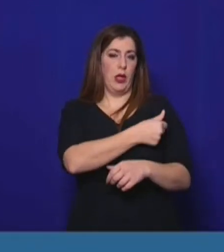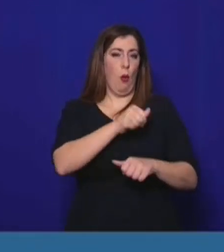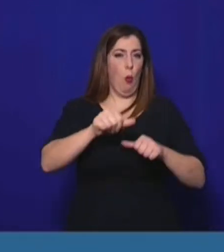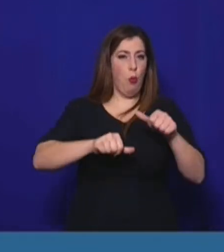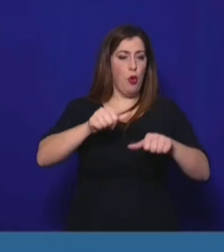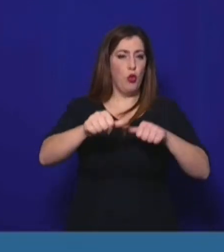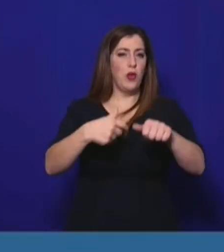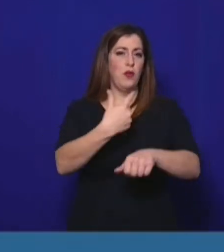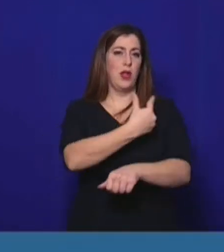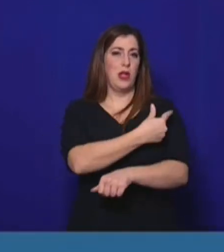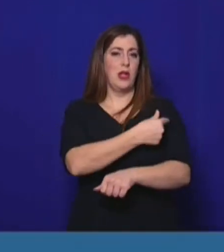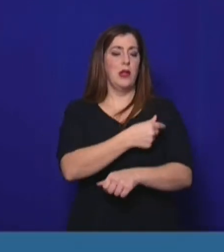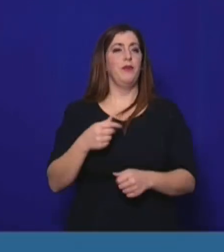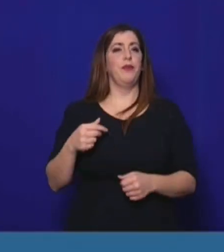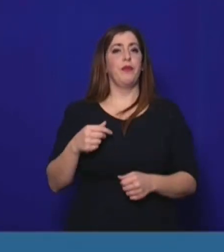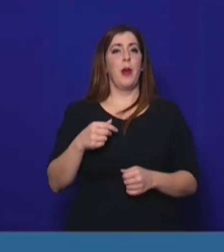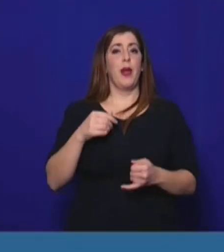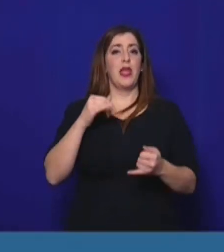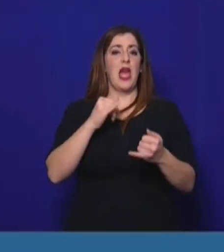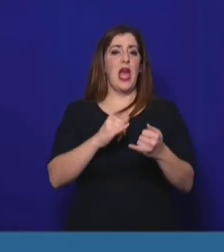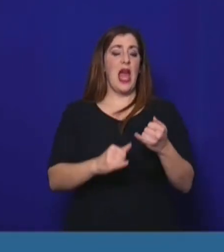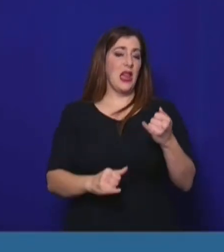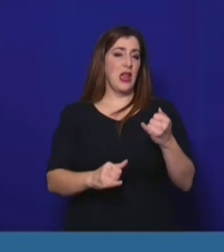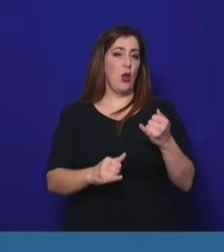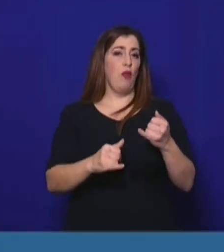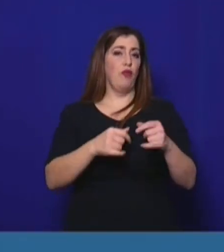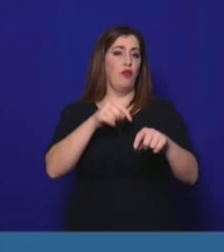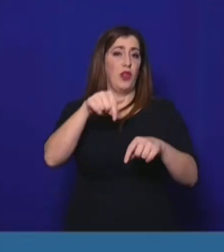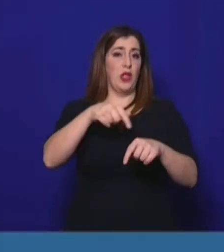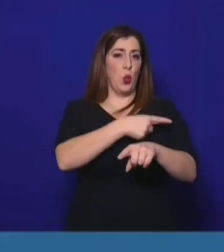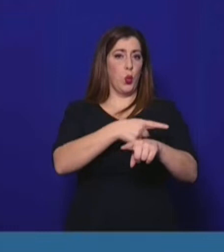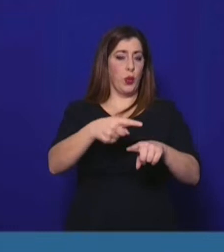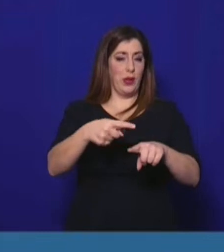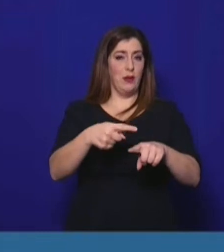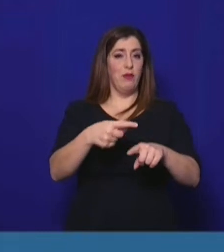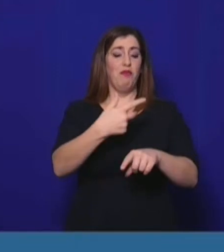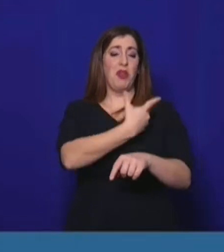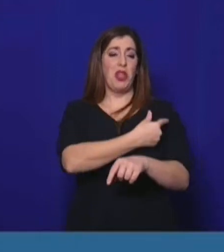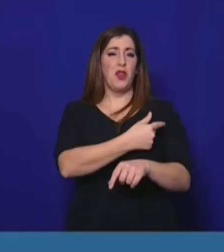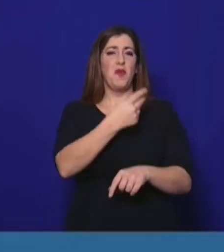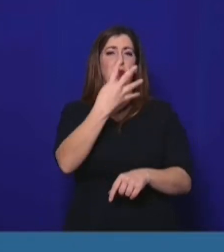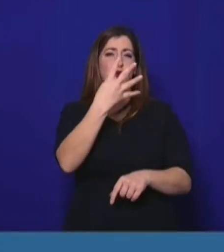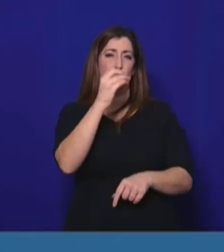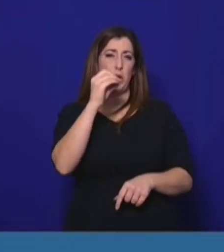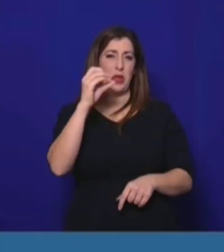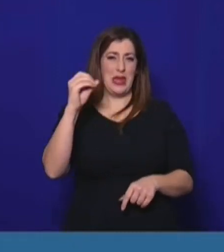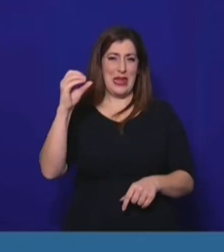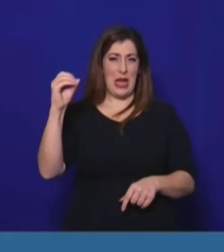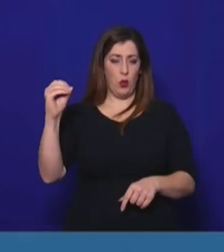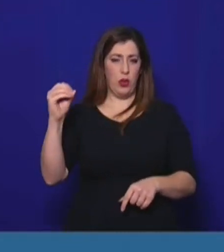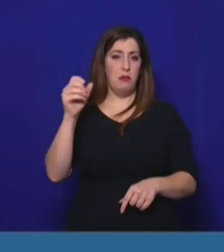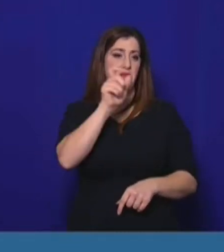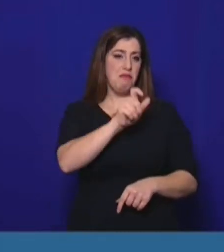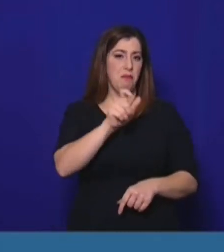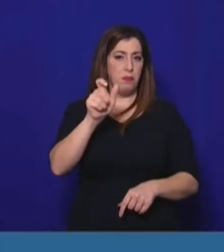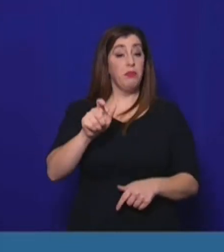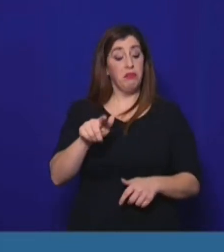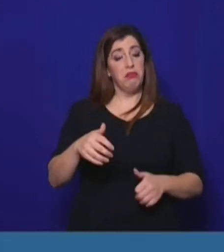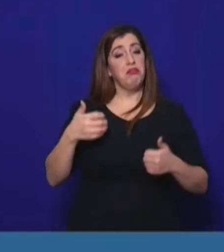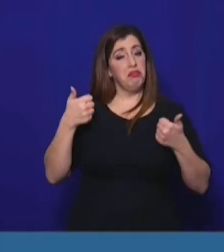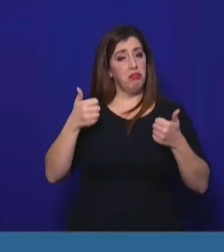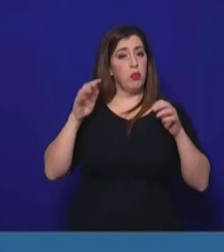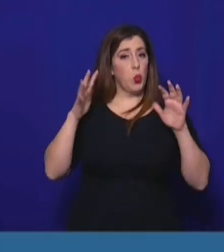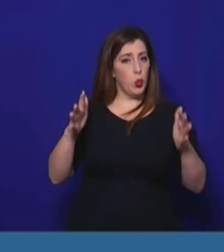already vaccinated over 4,000 people. So this is a good progress within the start of the